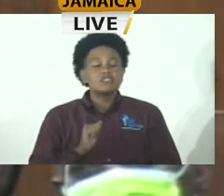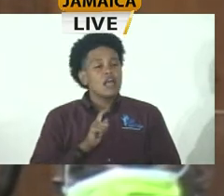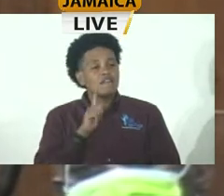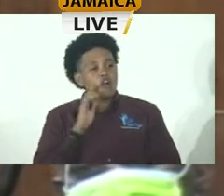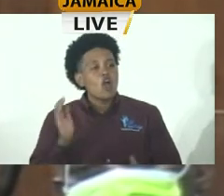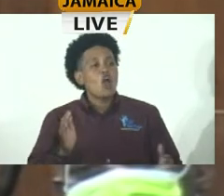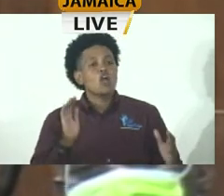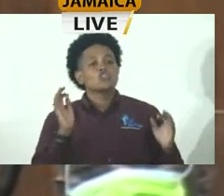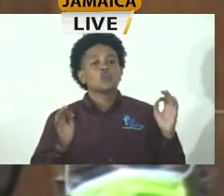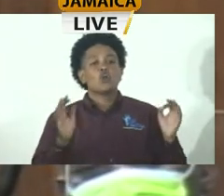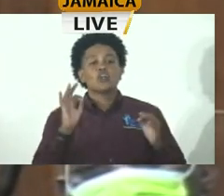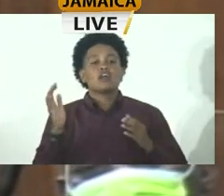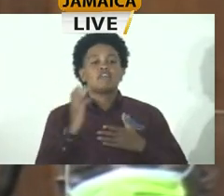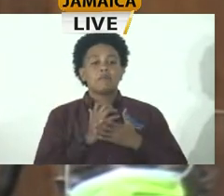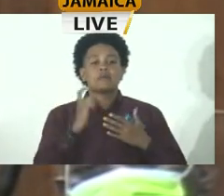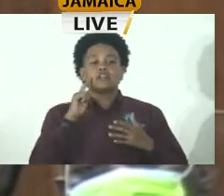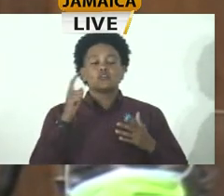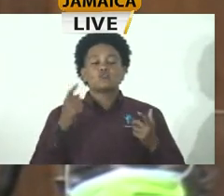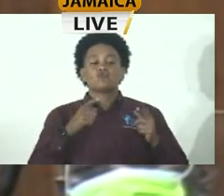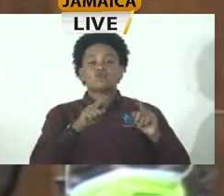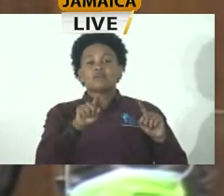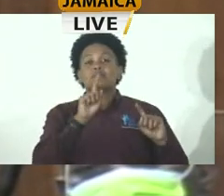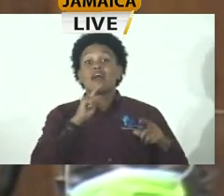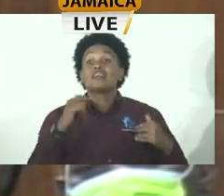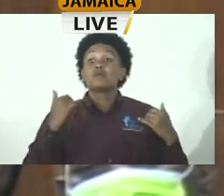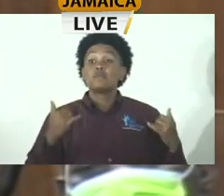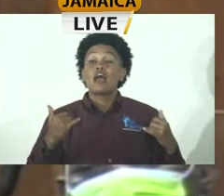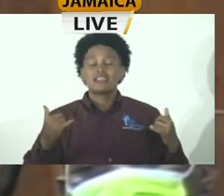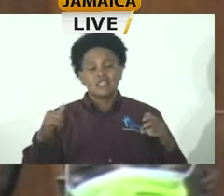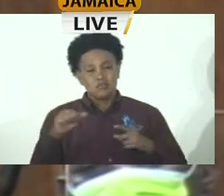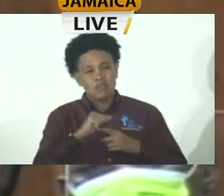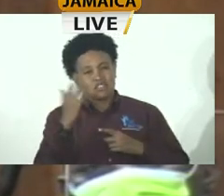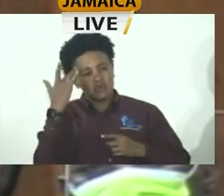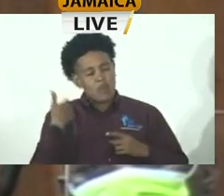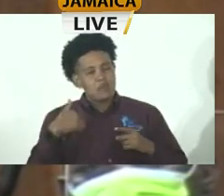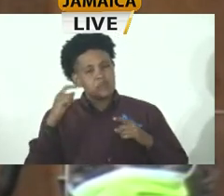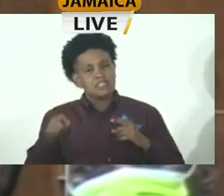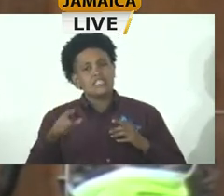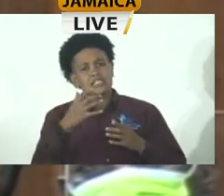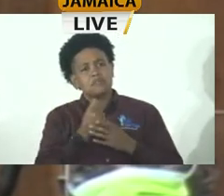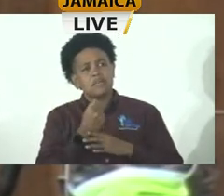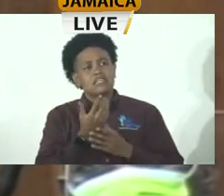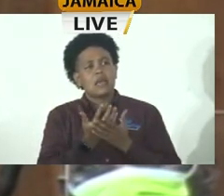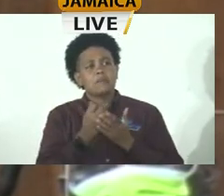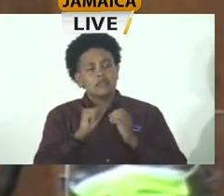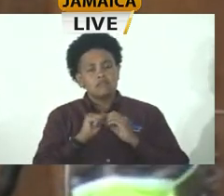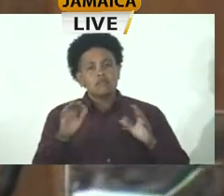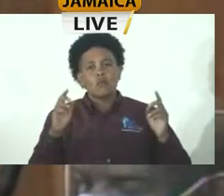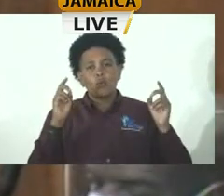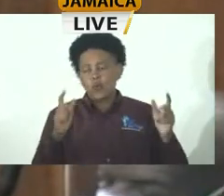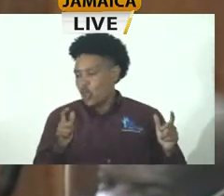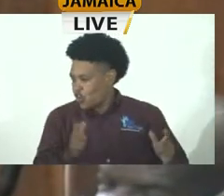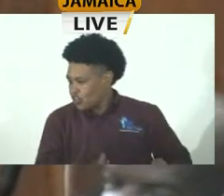streamline the present practice because we need to get these appeals out quicker